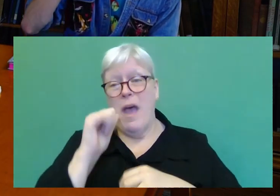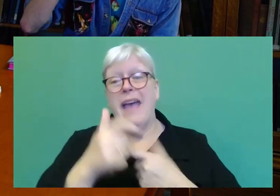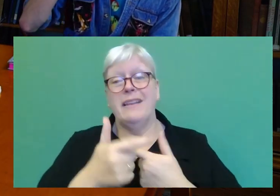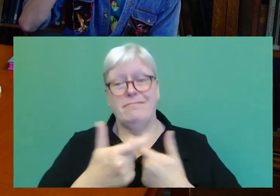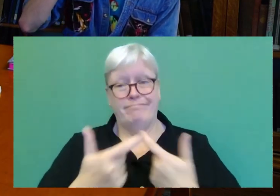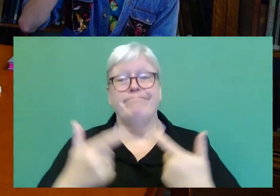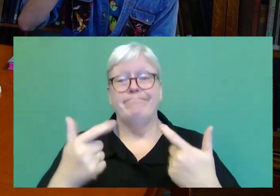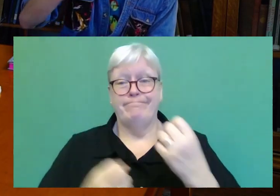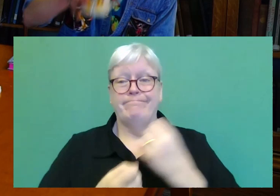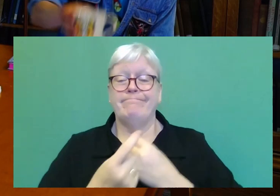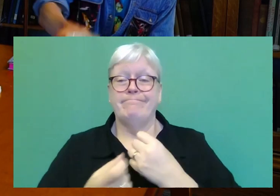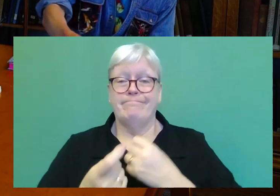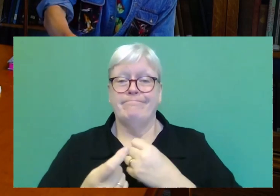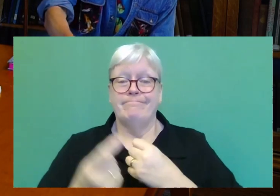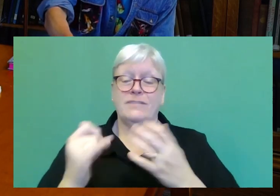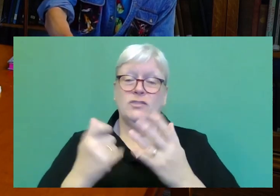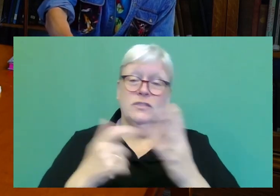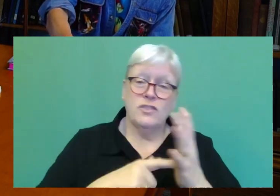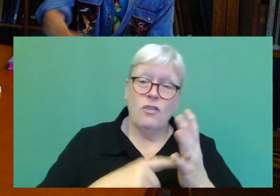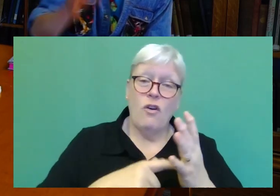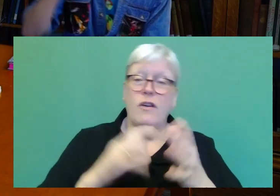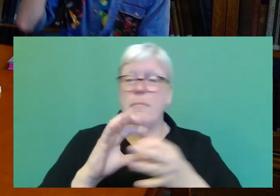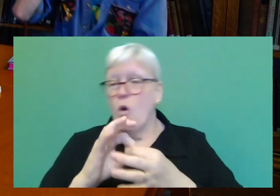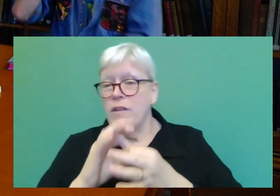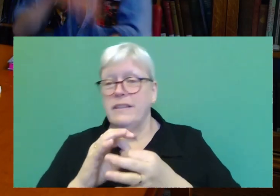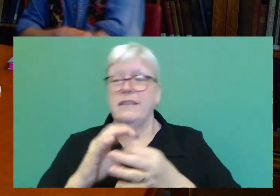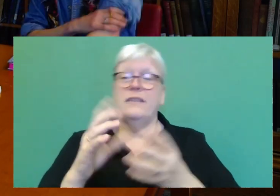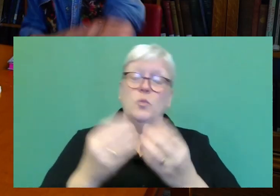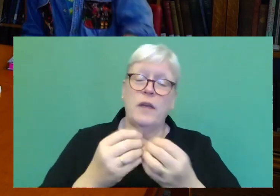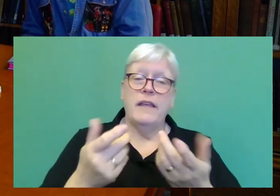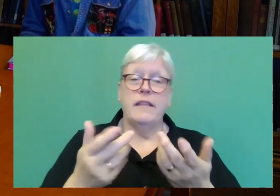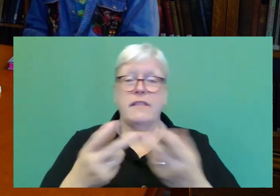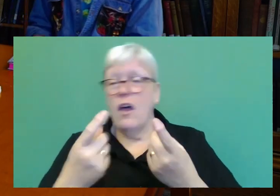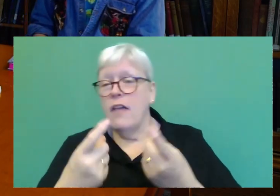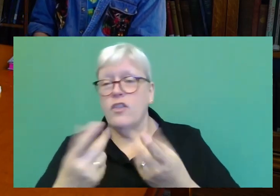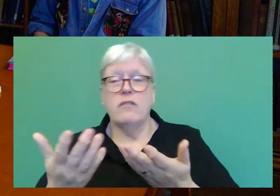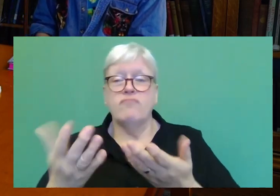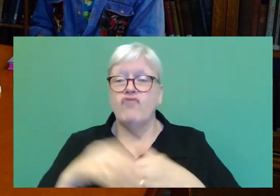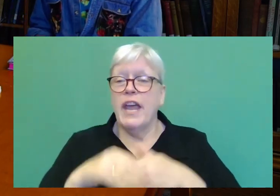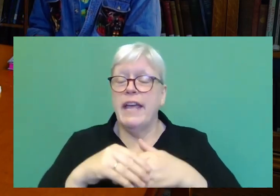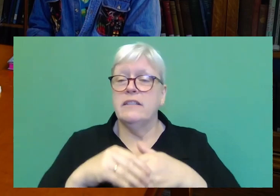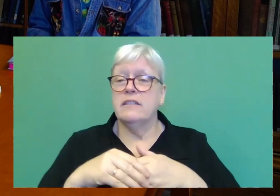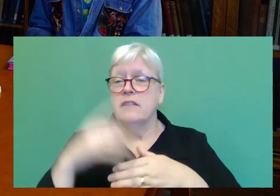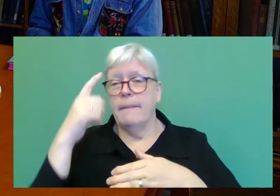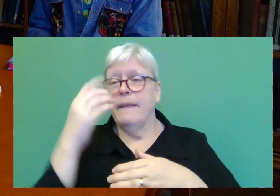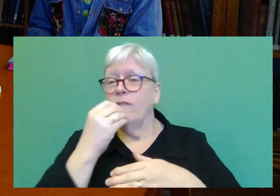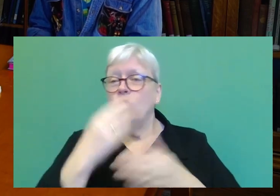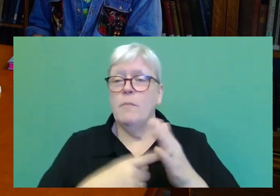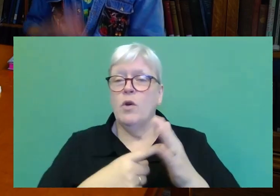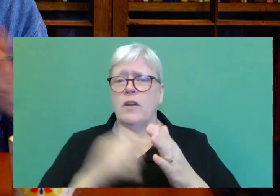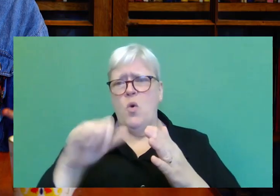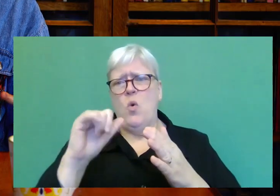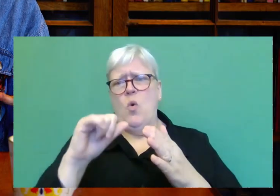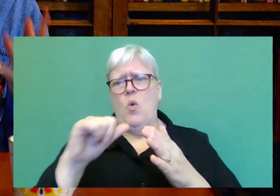Scott bonded over, but also other friends. What role do you think food plays in friendship then? Huge. I love eating,